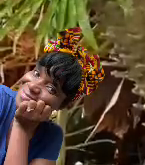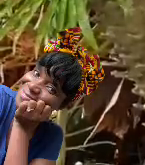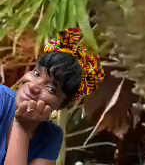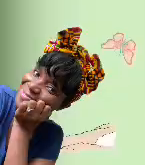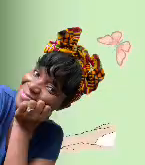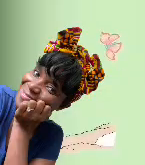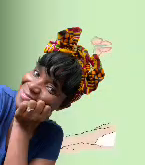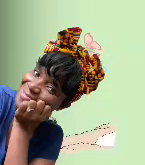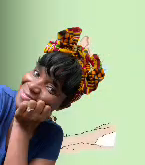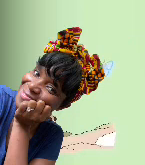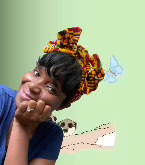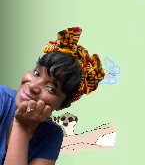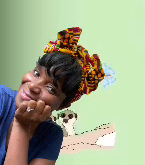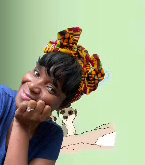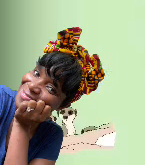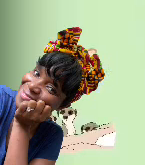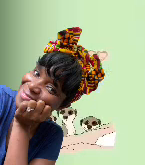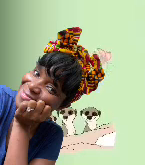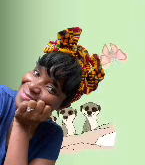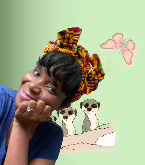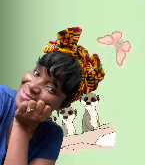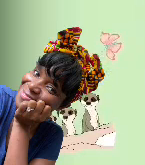next.